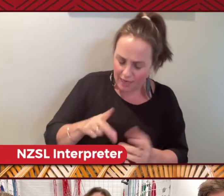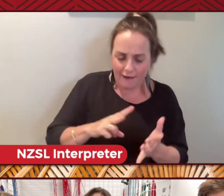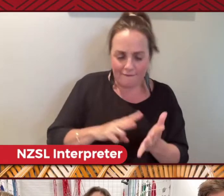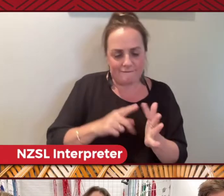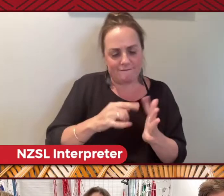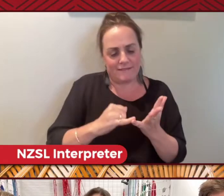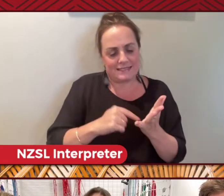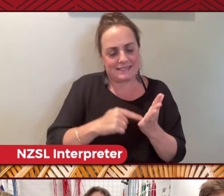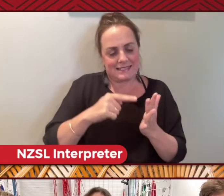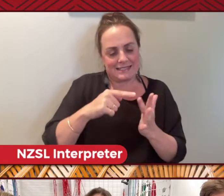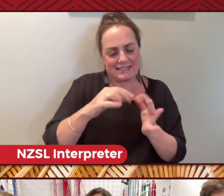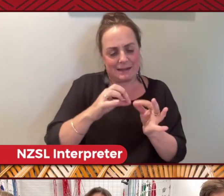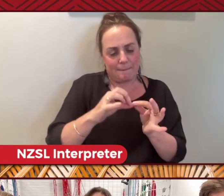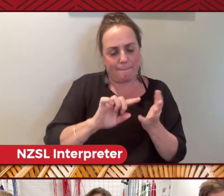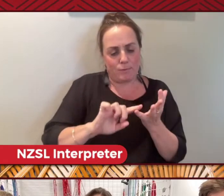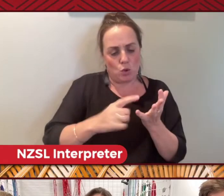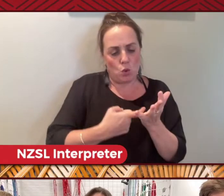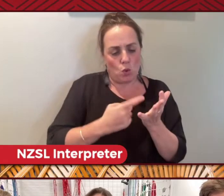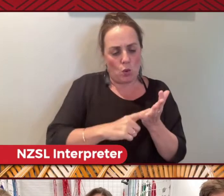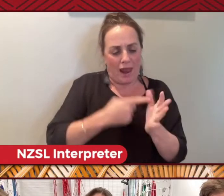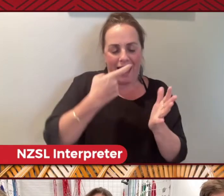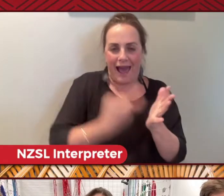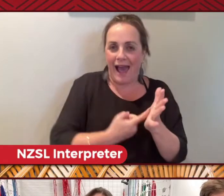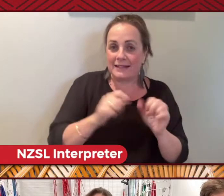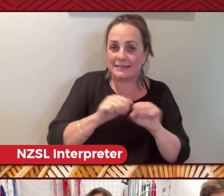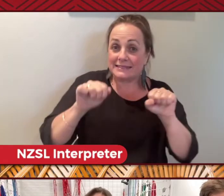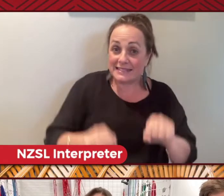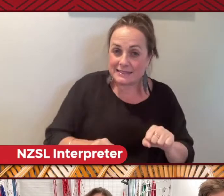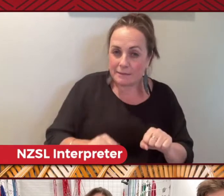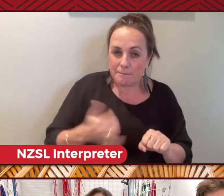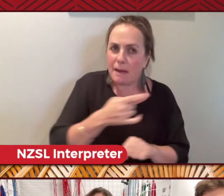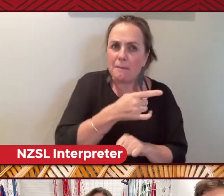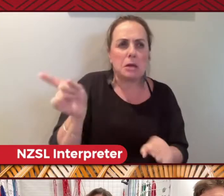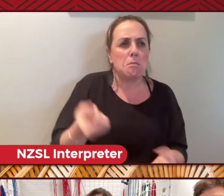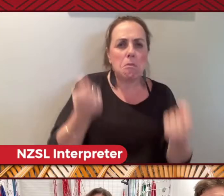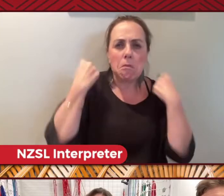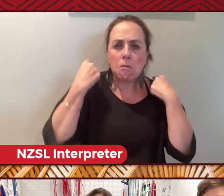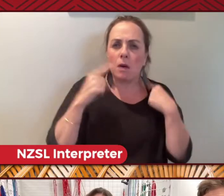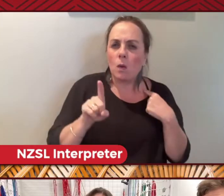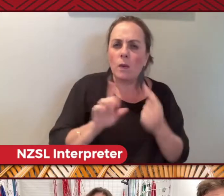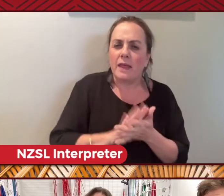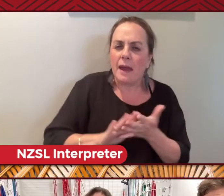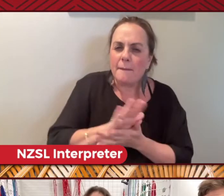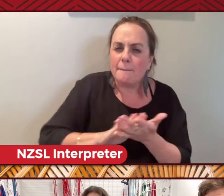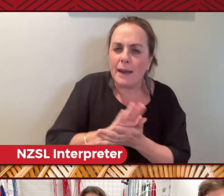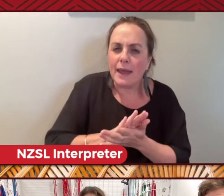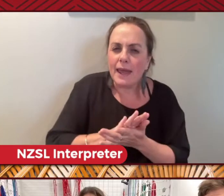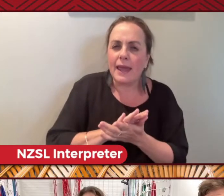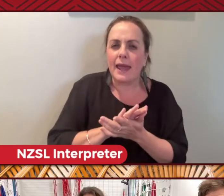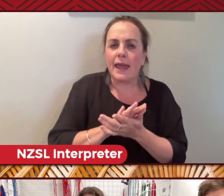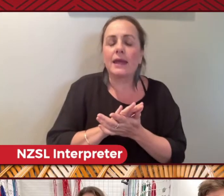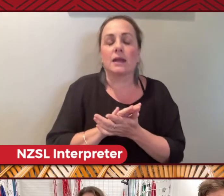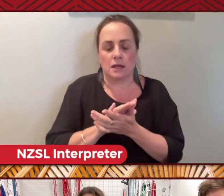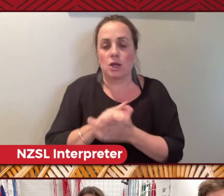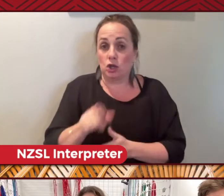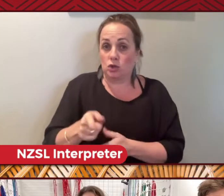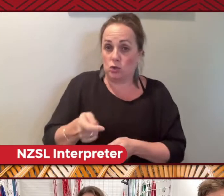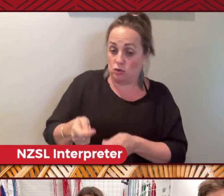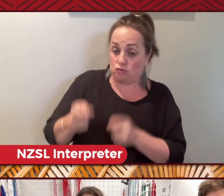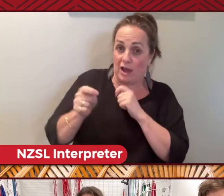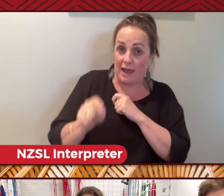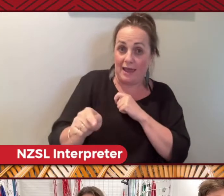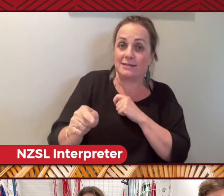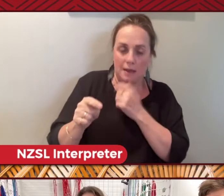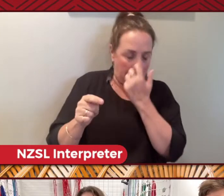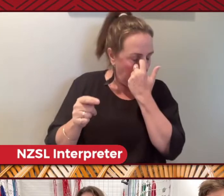people may not ever hear of this, or they kind of know what it is just through experiencing it